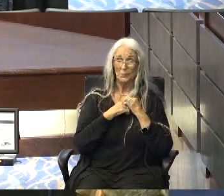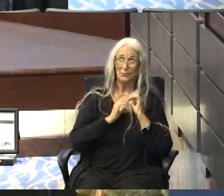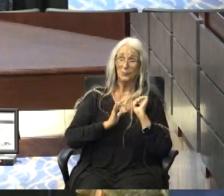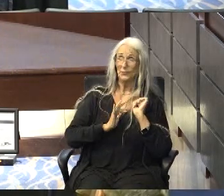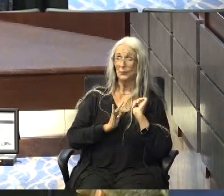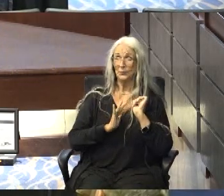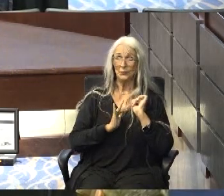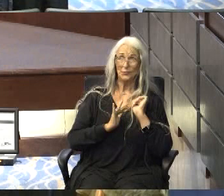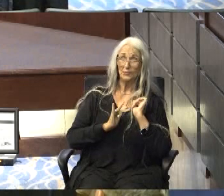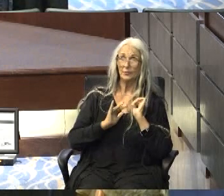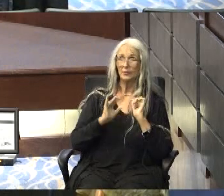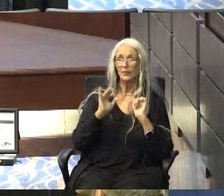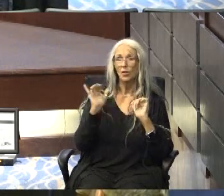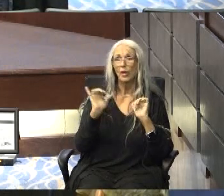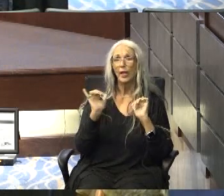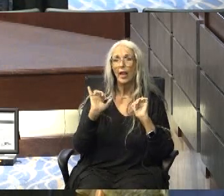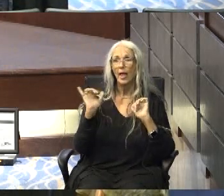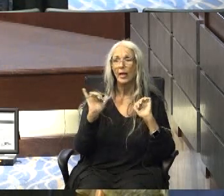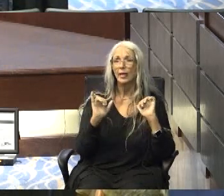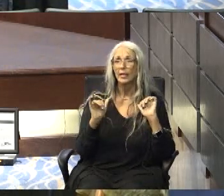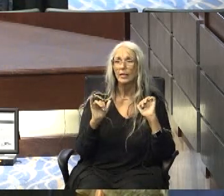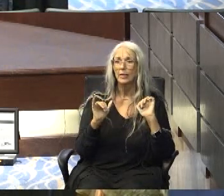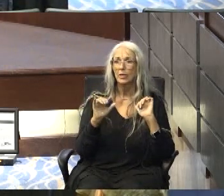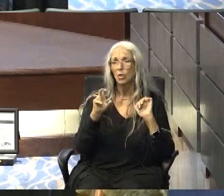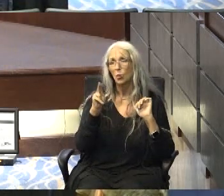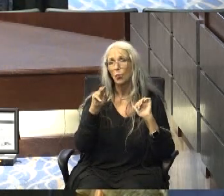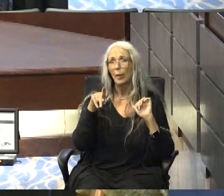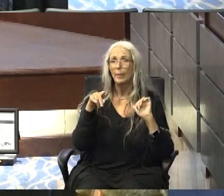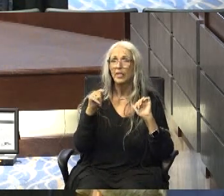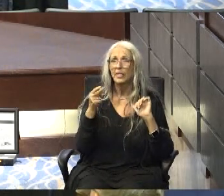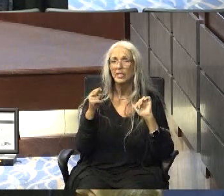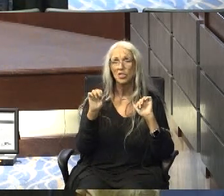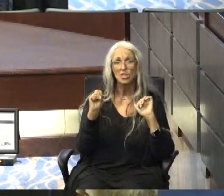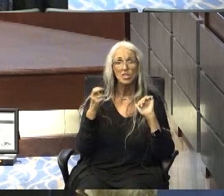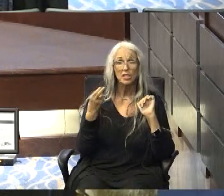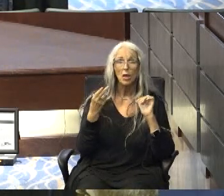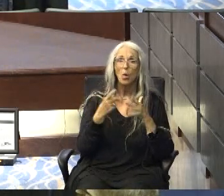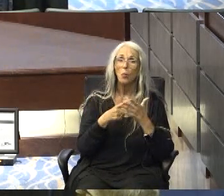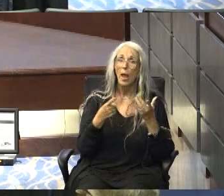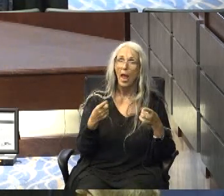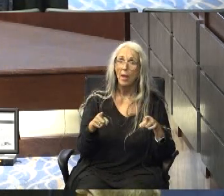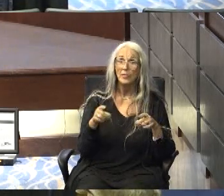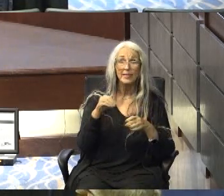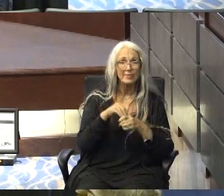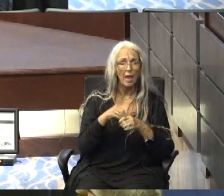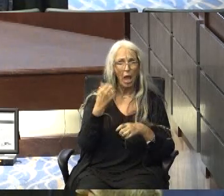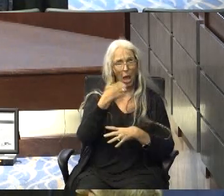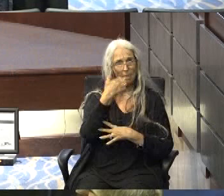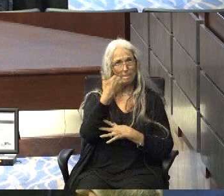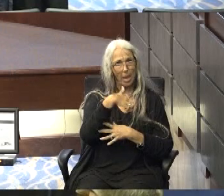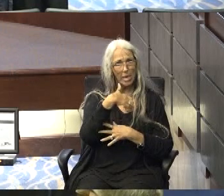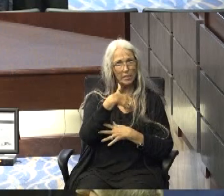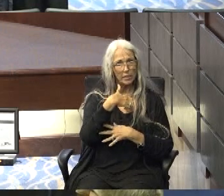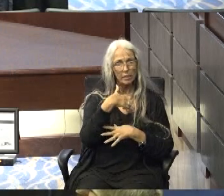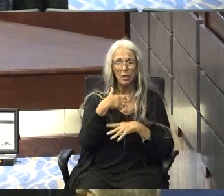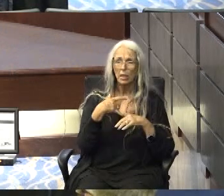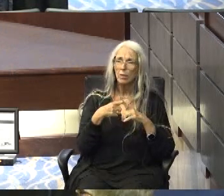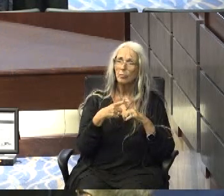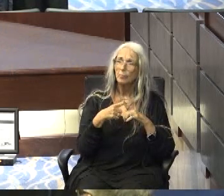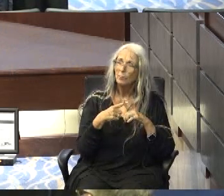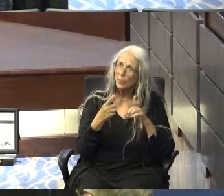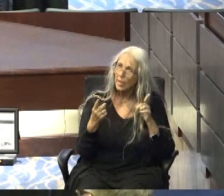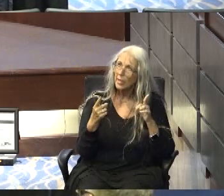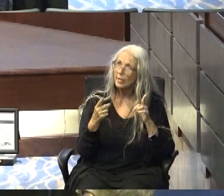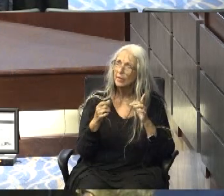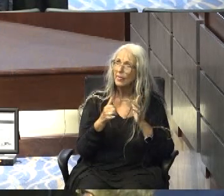Historically, they're kind of cryptish. What happens inside is amazing. But, it